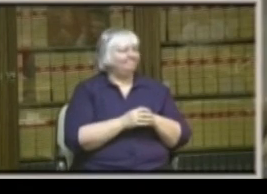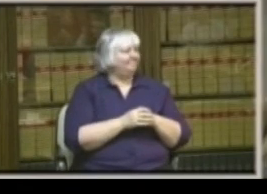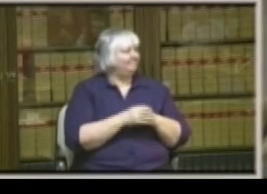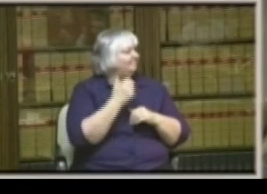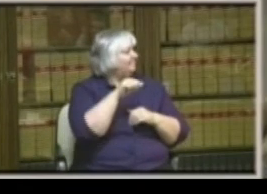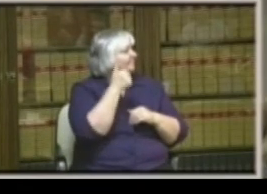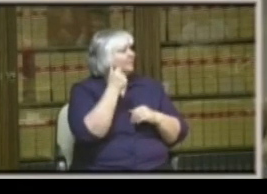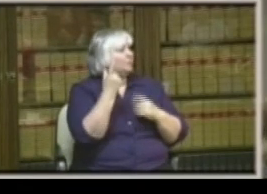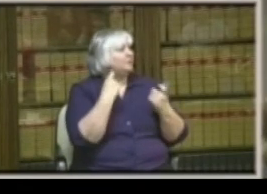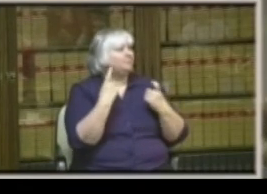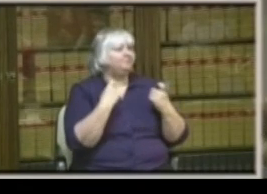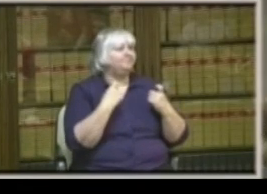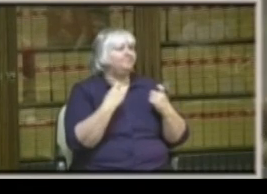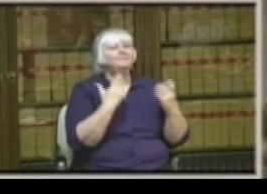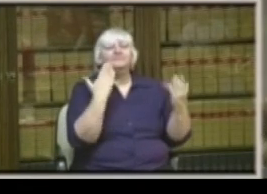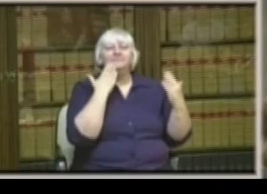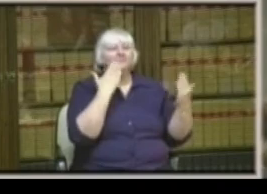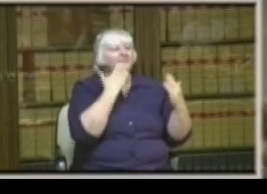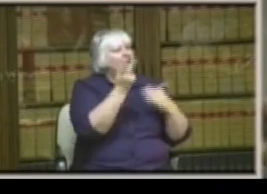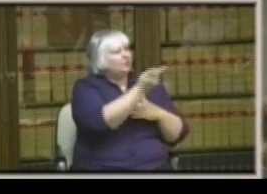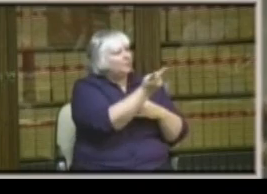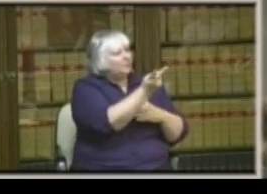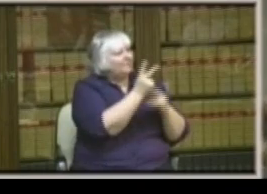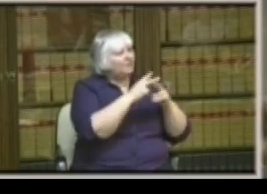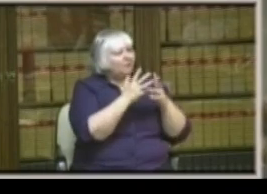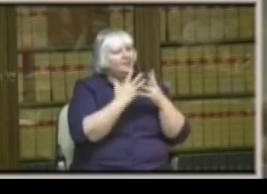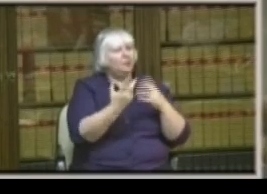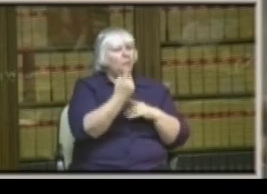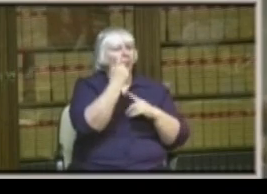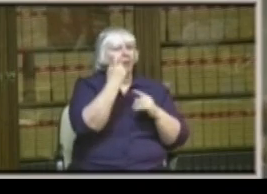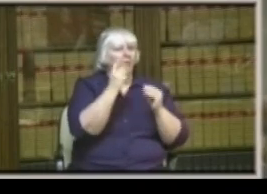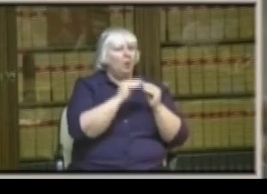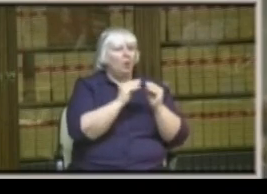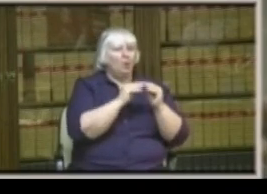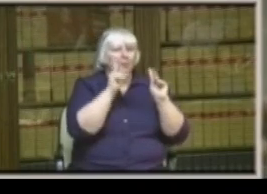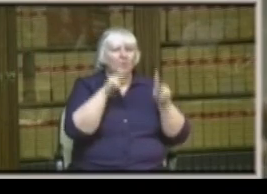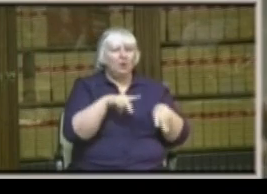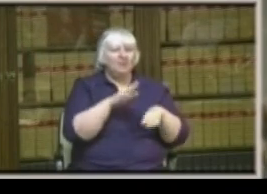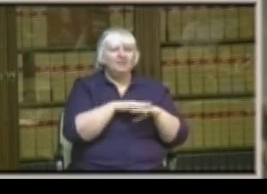Any other questions? Thank you both very much. We have one more person on this bill, Adelka Shan.